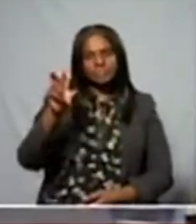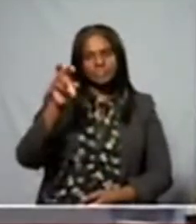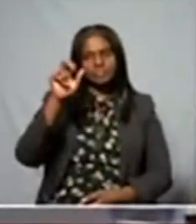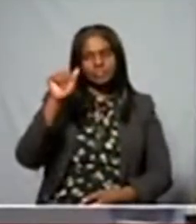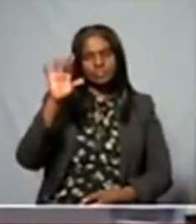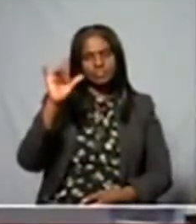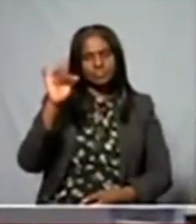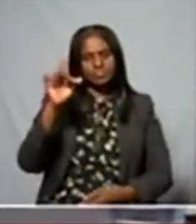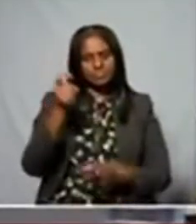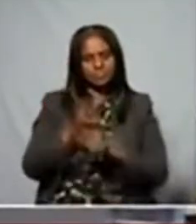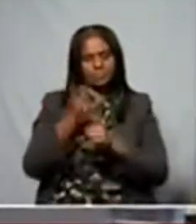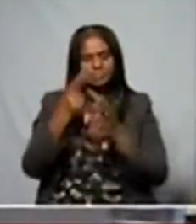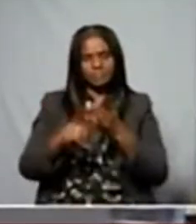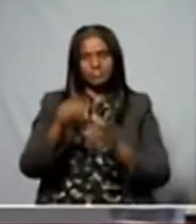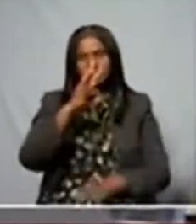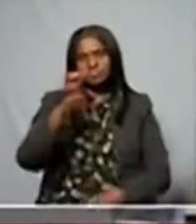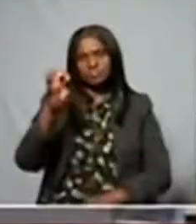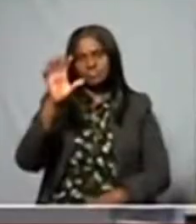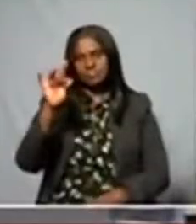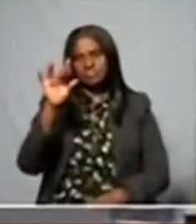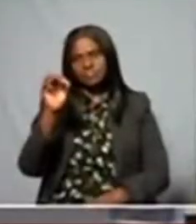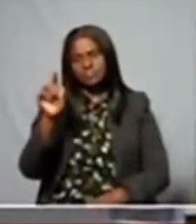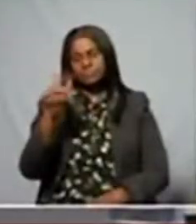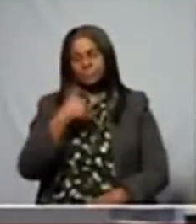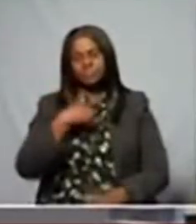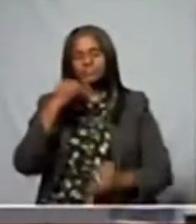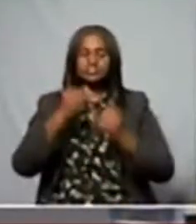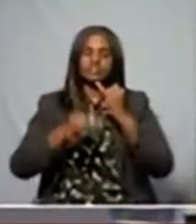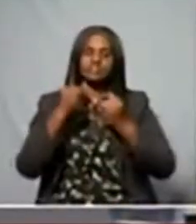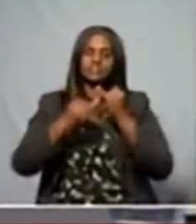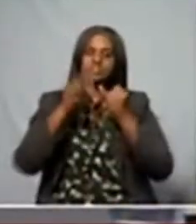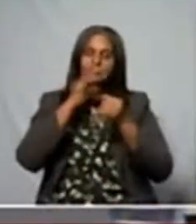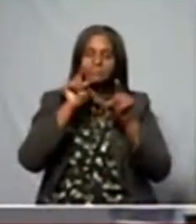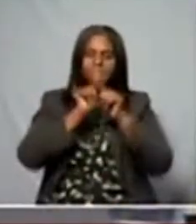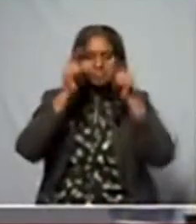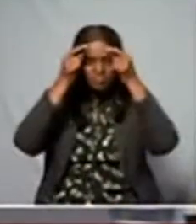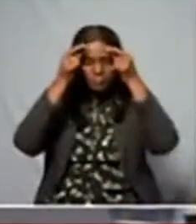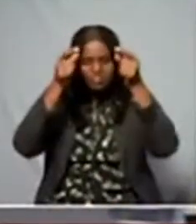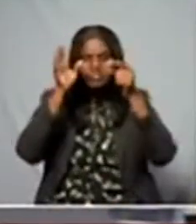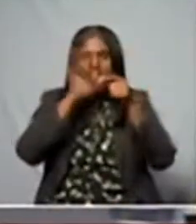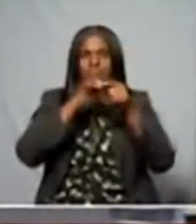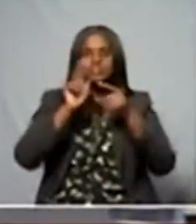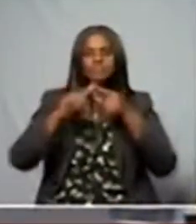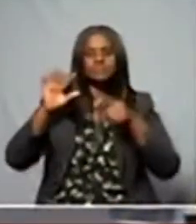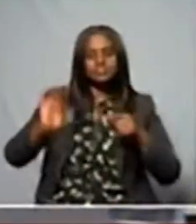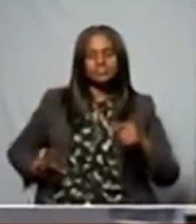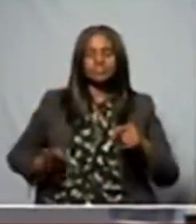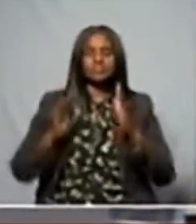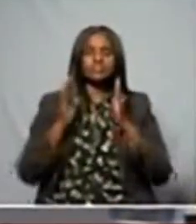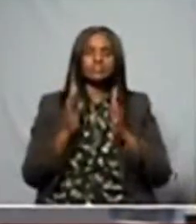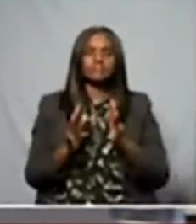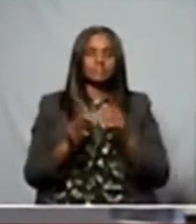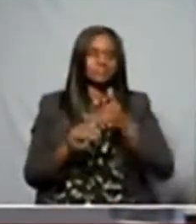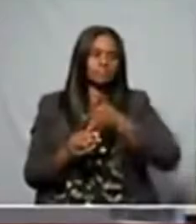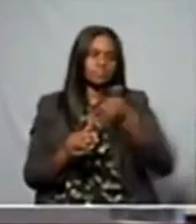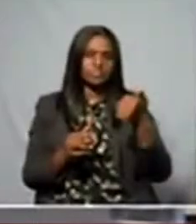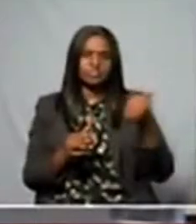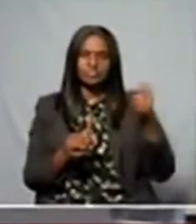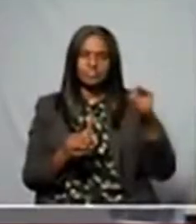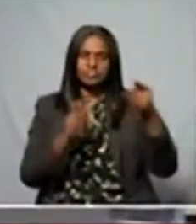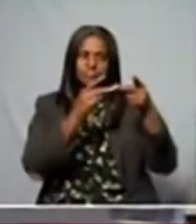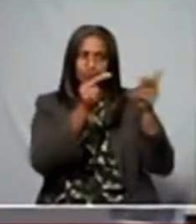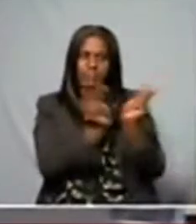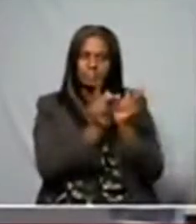218 out of 480 have been completed and handed over to beneficiaries, while other